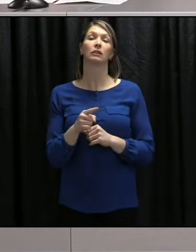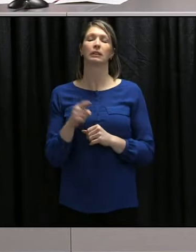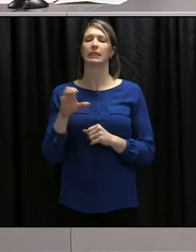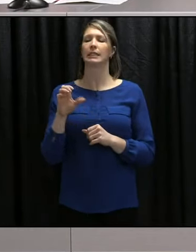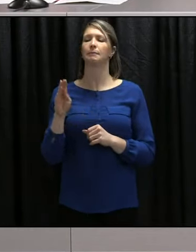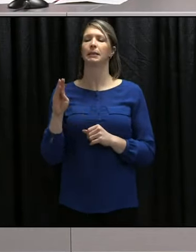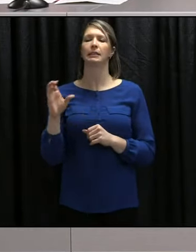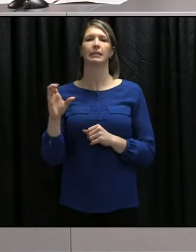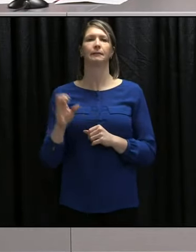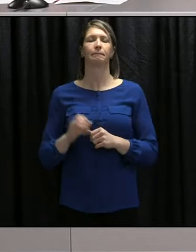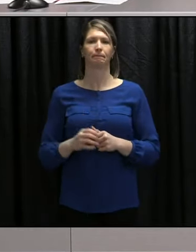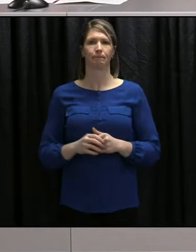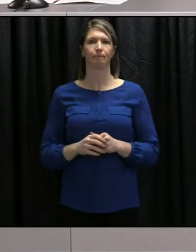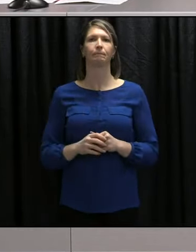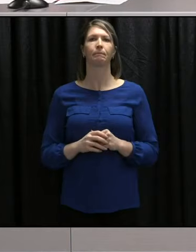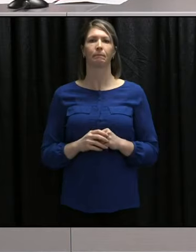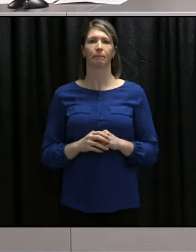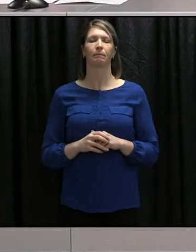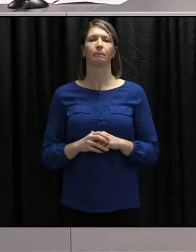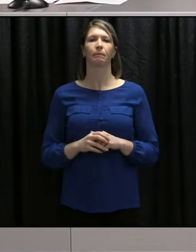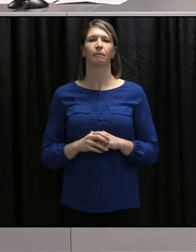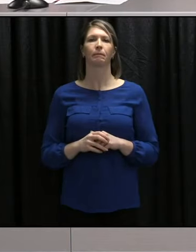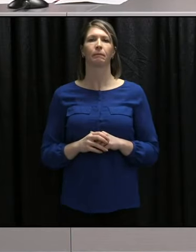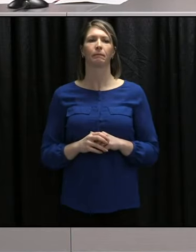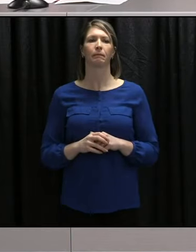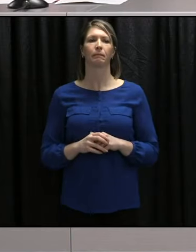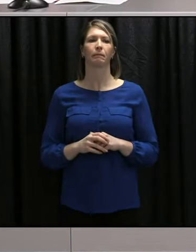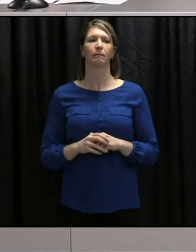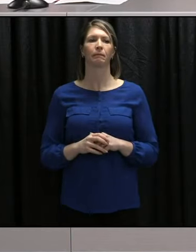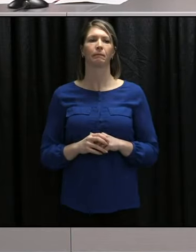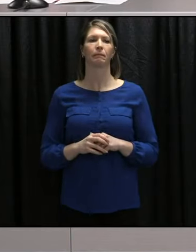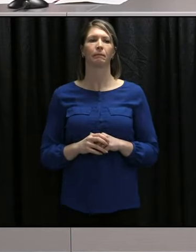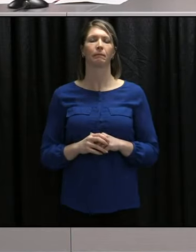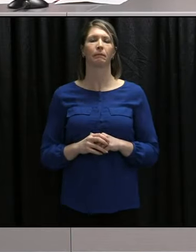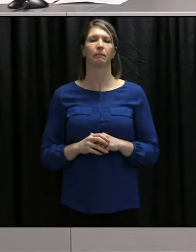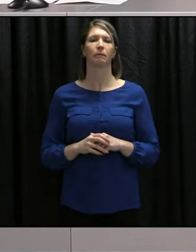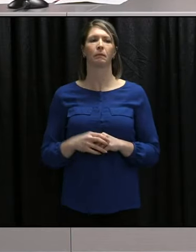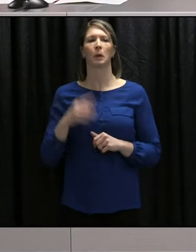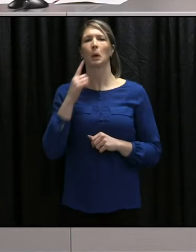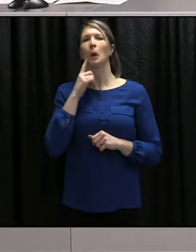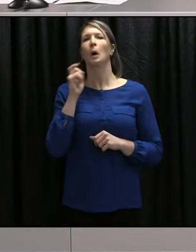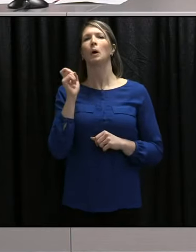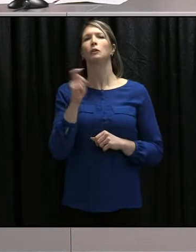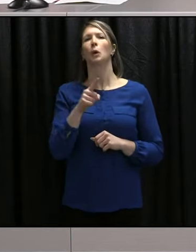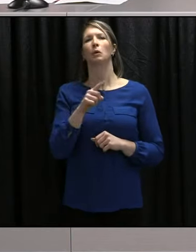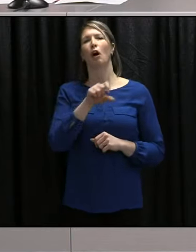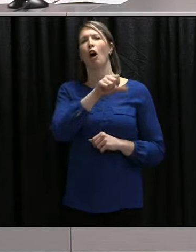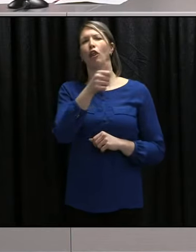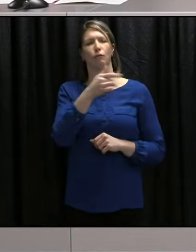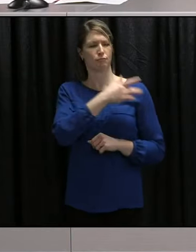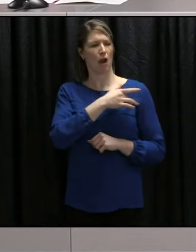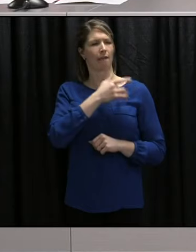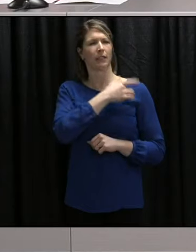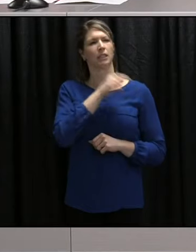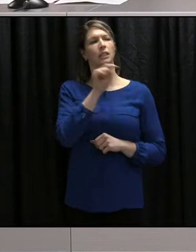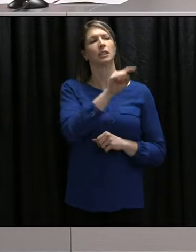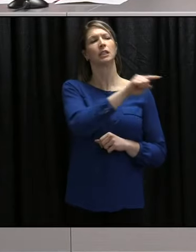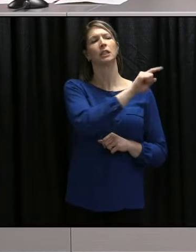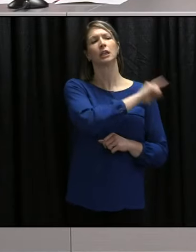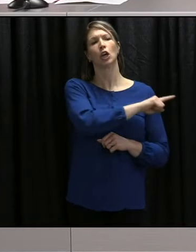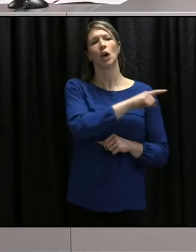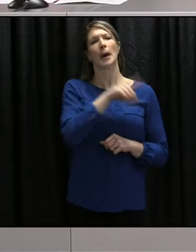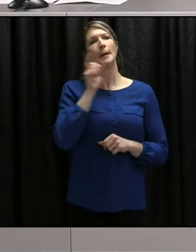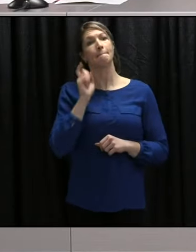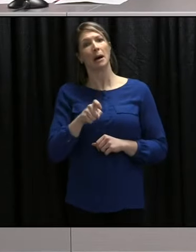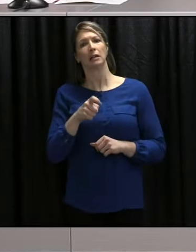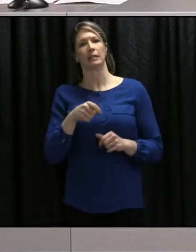Other provinces are requiring workers in long-term care homes to wear masks at all times. Are we requiring that here?